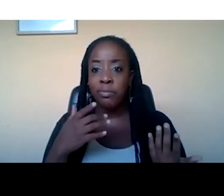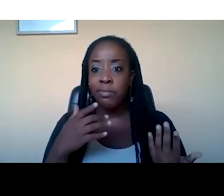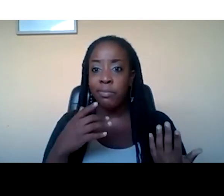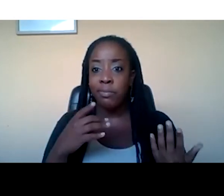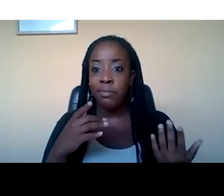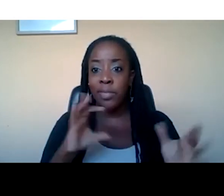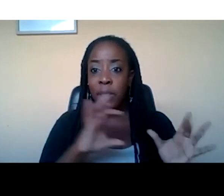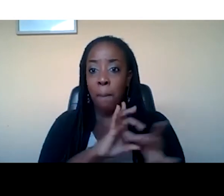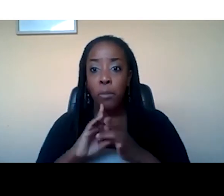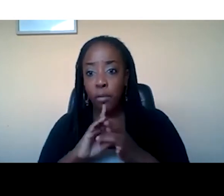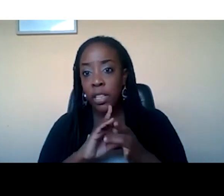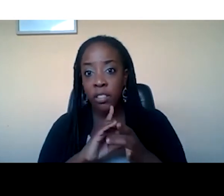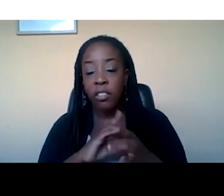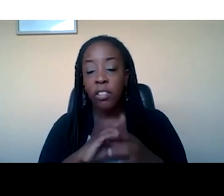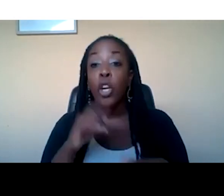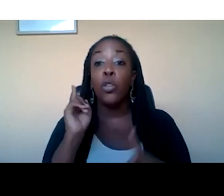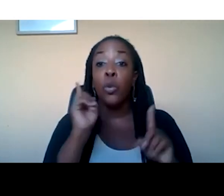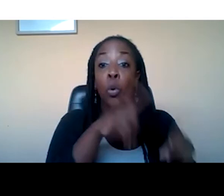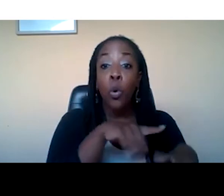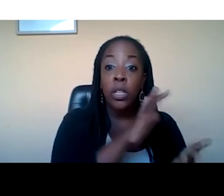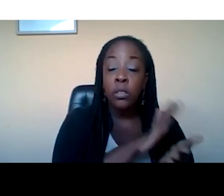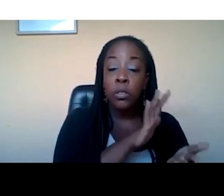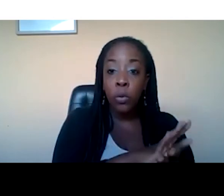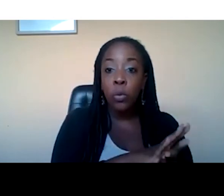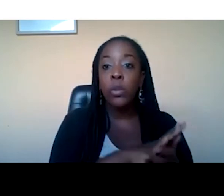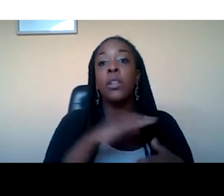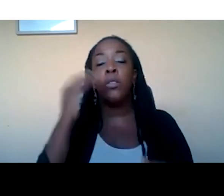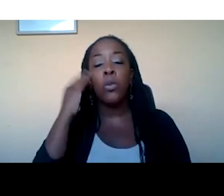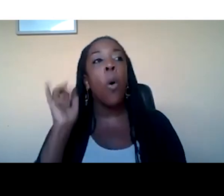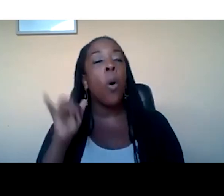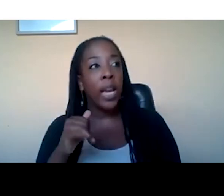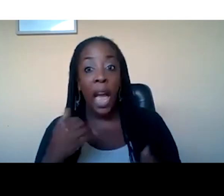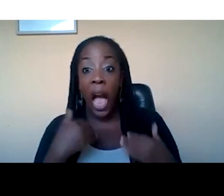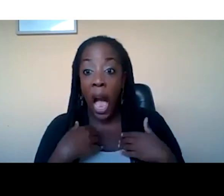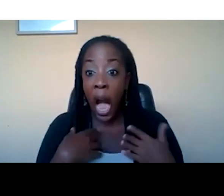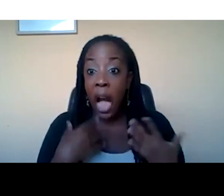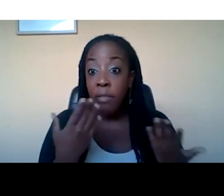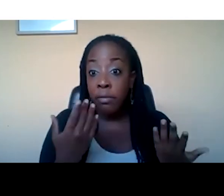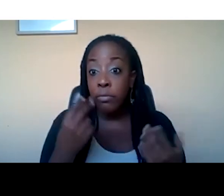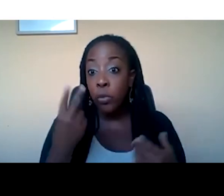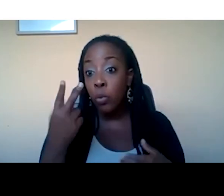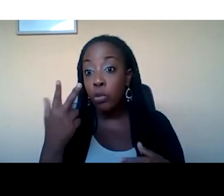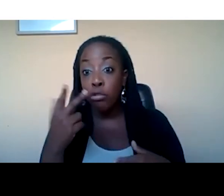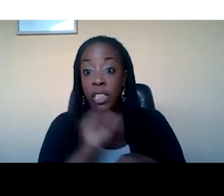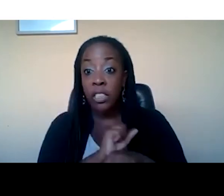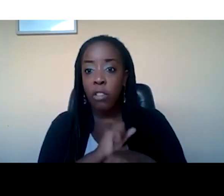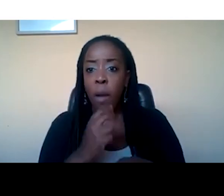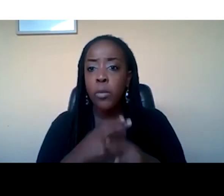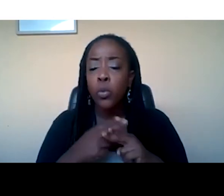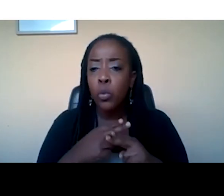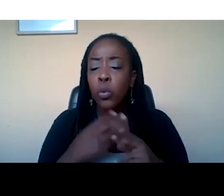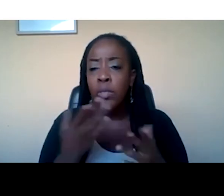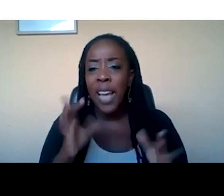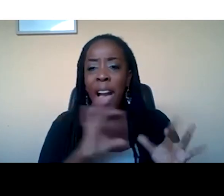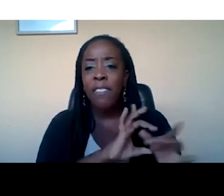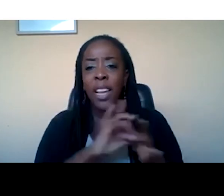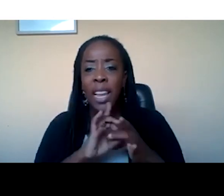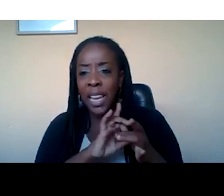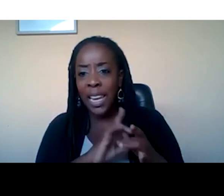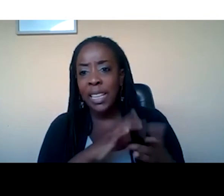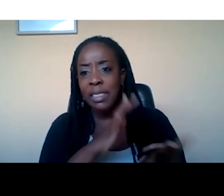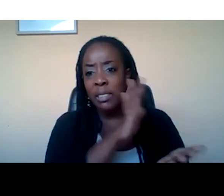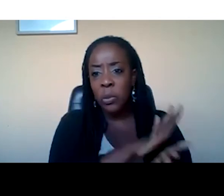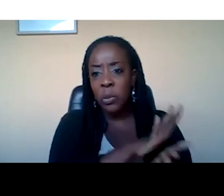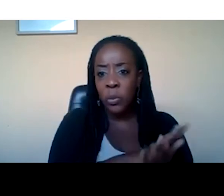and helping them to say, okay, I have 2 or 3 jobs coming up, those kinds of things. I think we can't lose the link between the two, although I know that